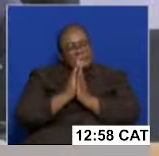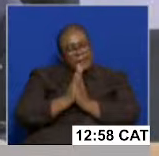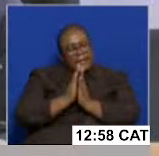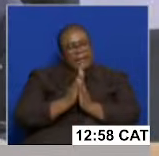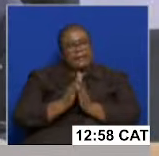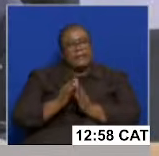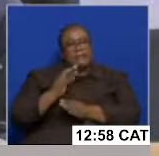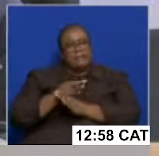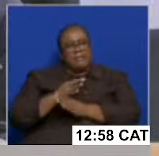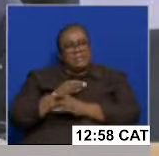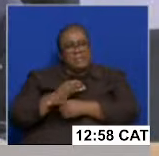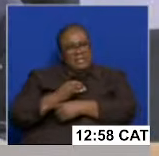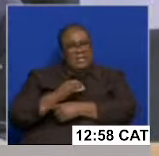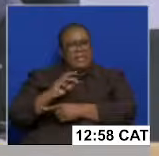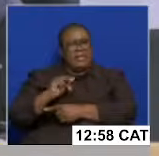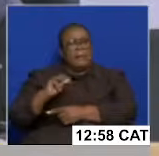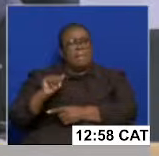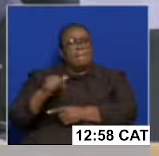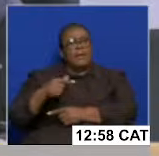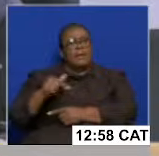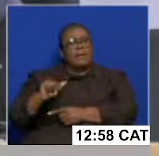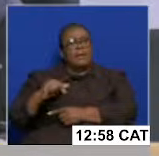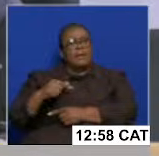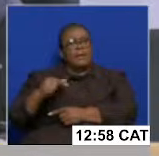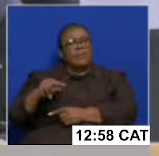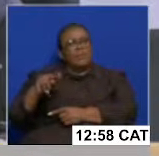Do you remember the chat on page 7?